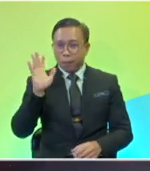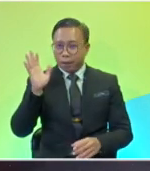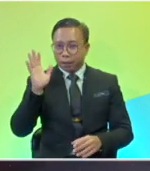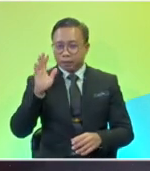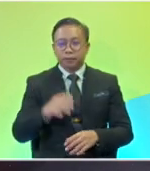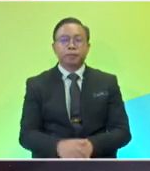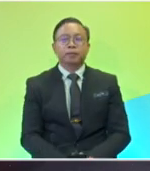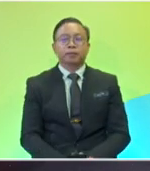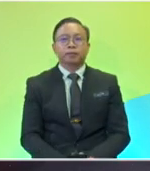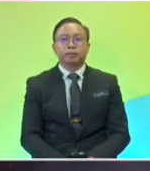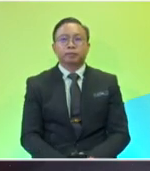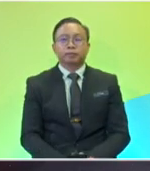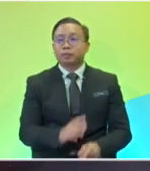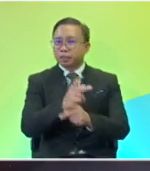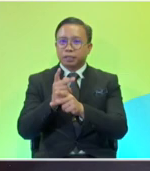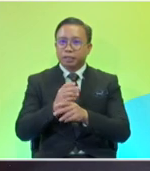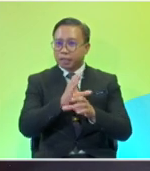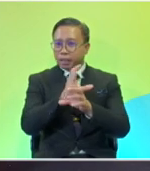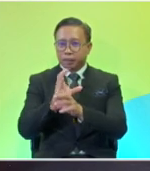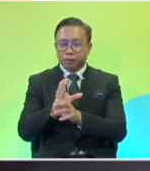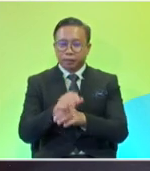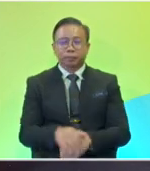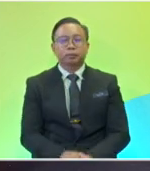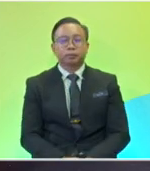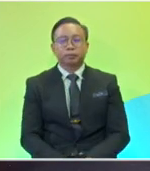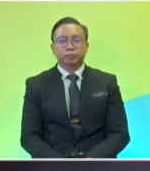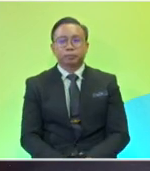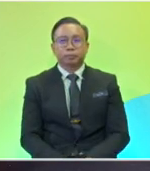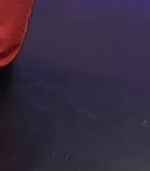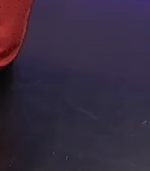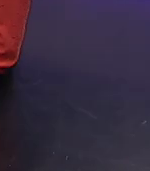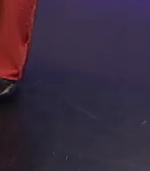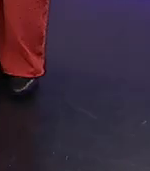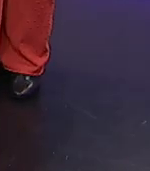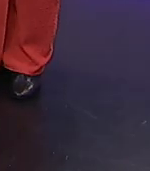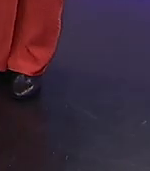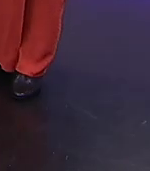bye-bye. Bye. Take care, everyone.